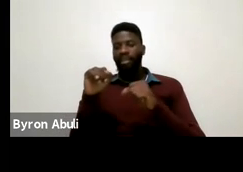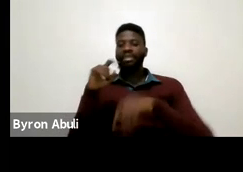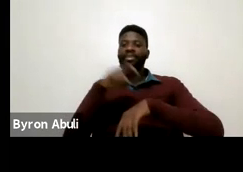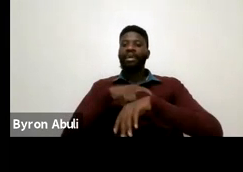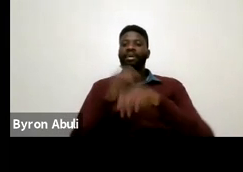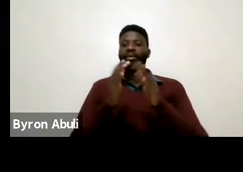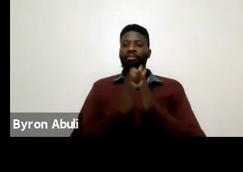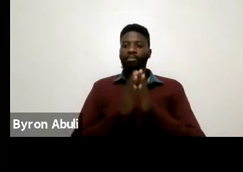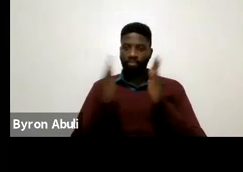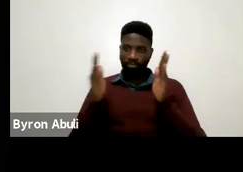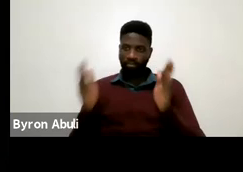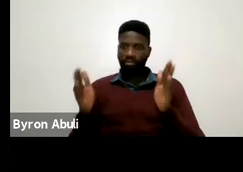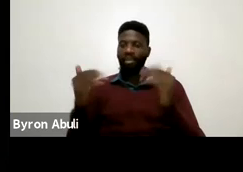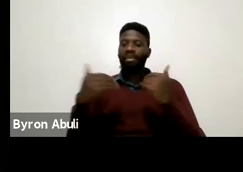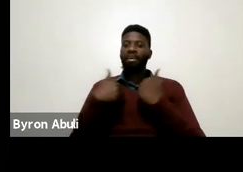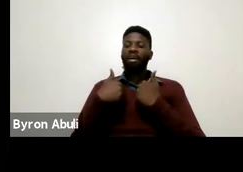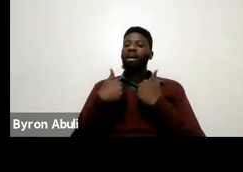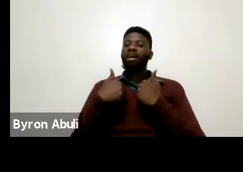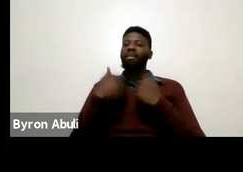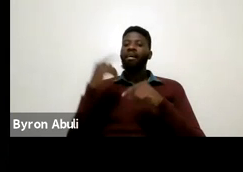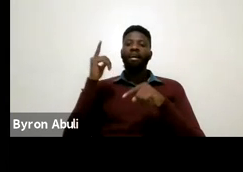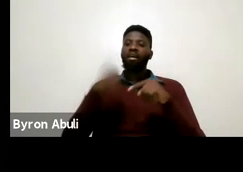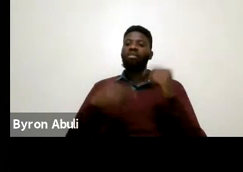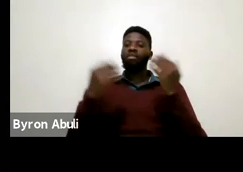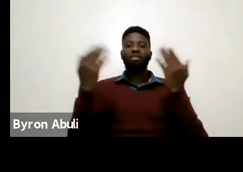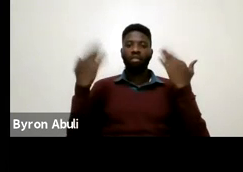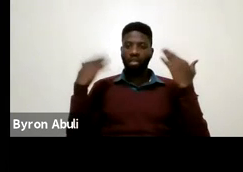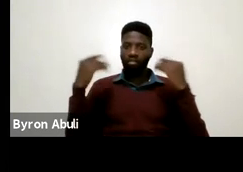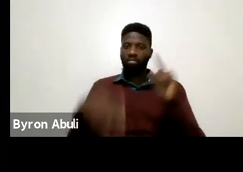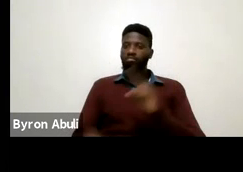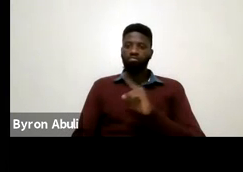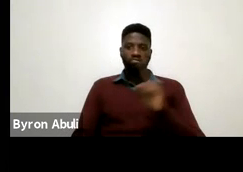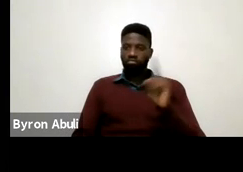certain time. They cannot be done forever.